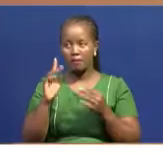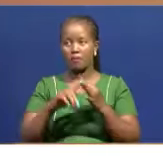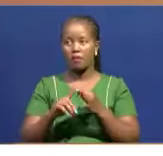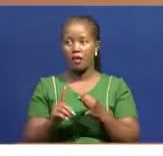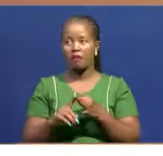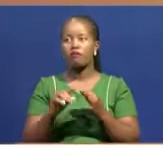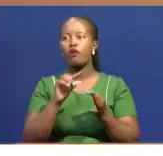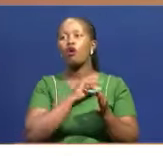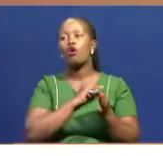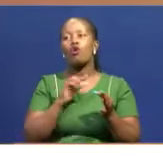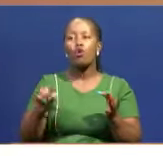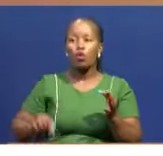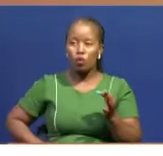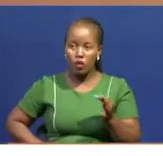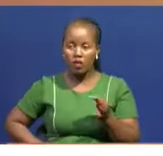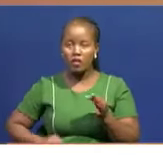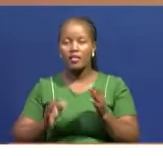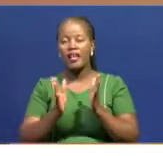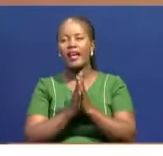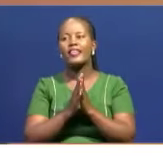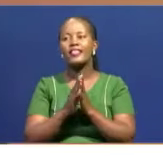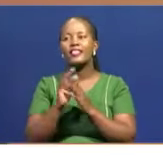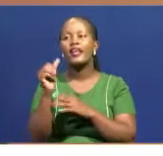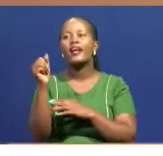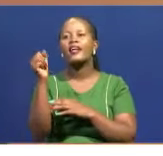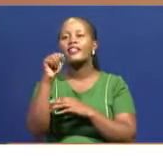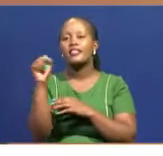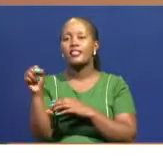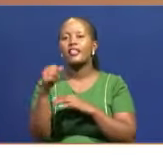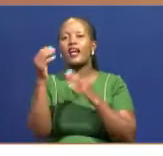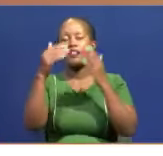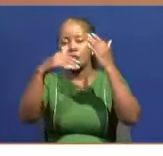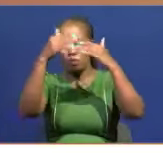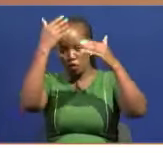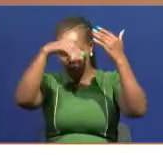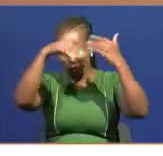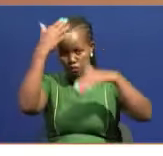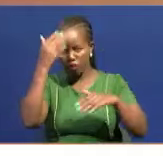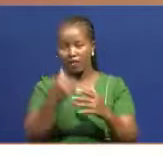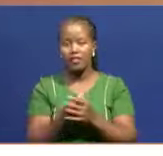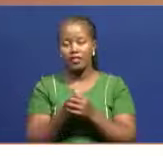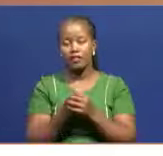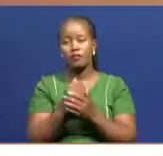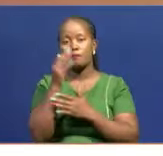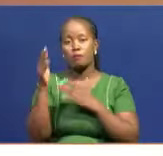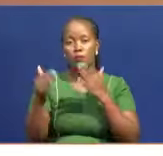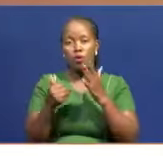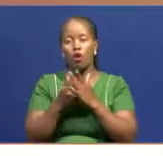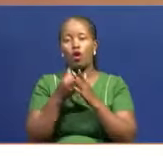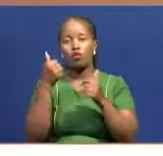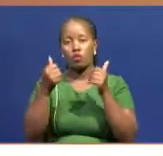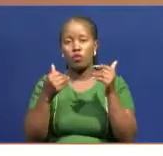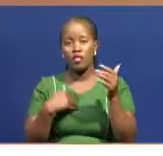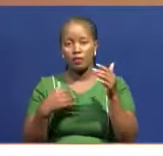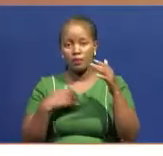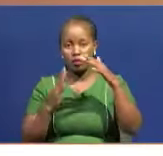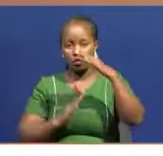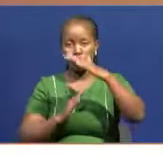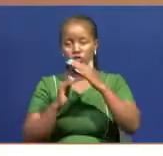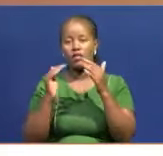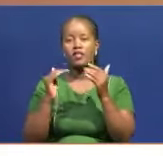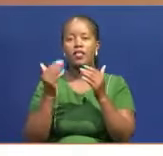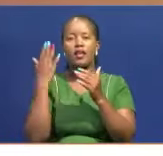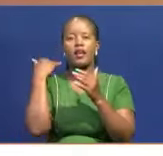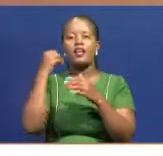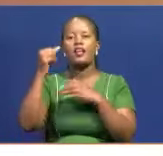Queens and I think it was Strathmore. In Strathmore, yes. Yes. So now those were the core from last year. So into next year, of